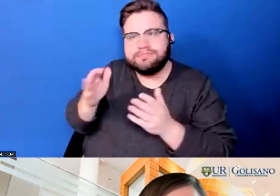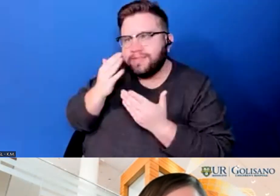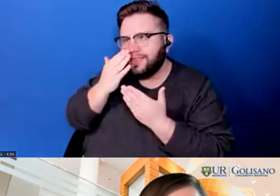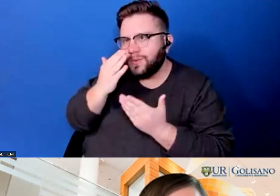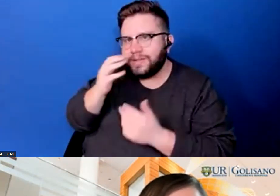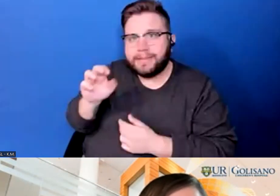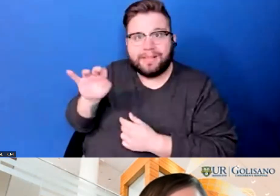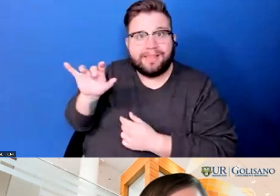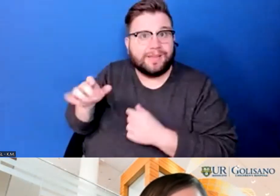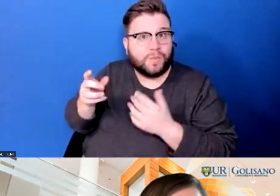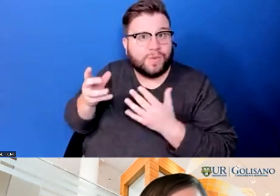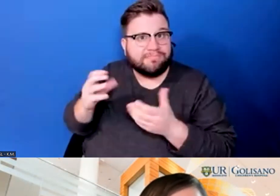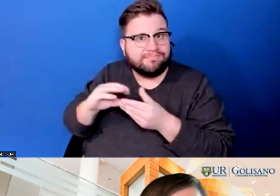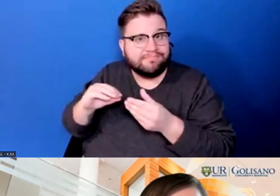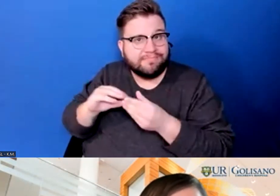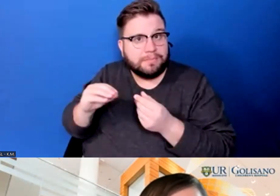say anything about that?